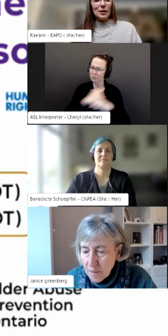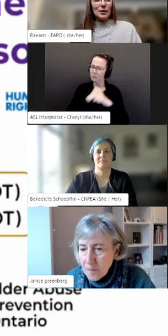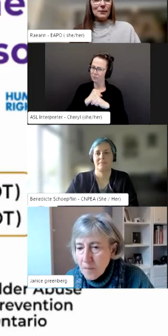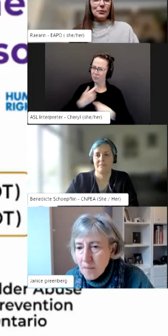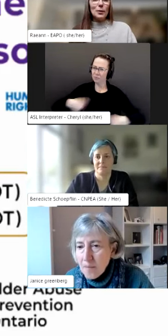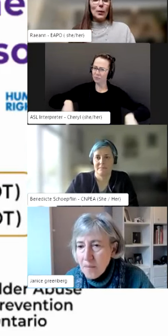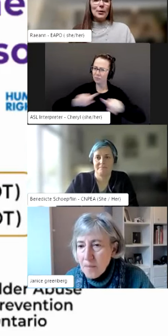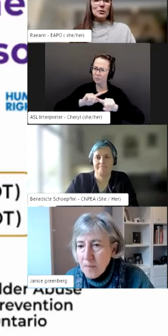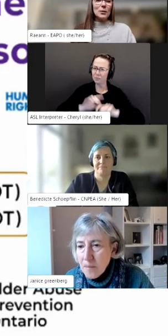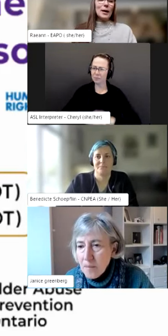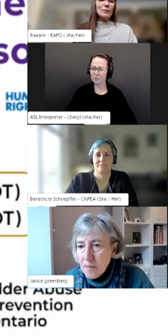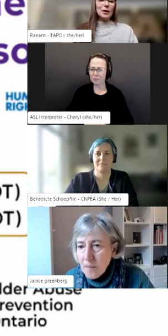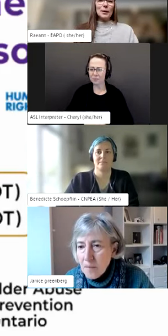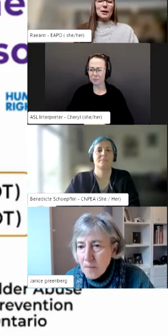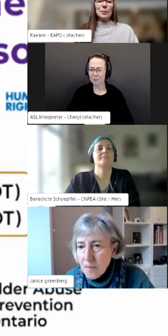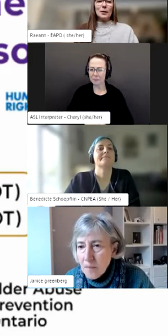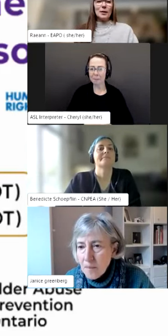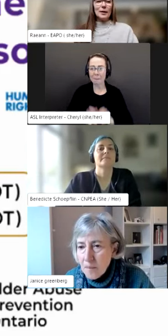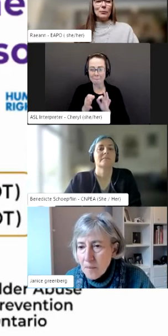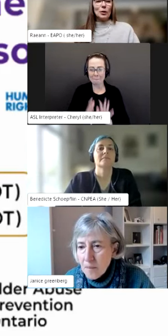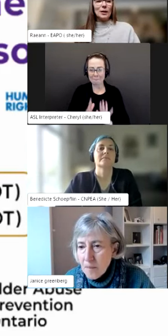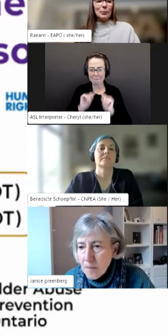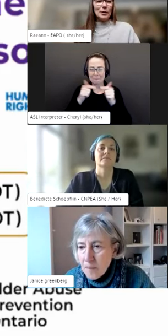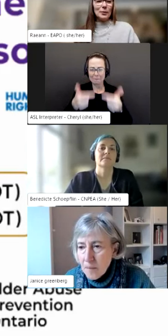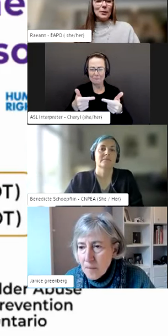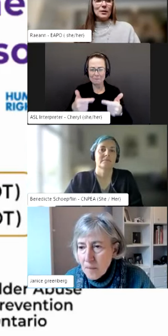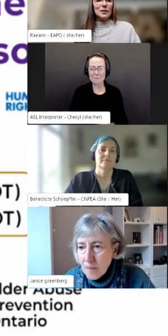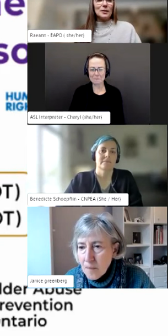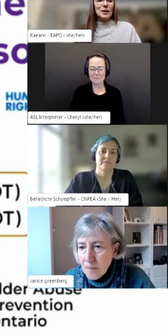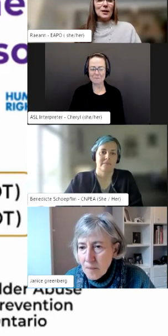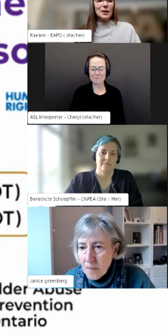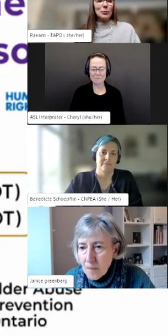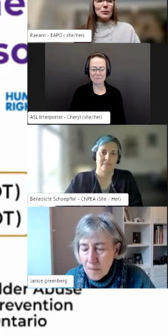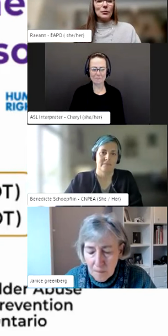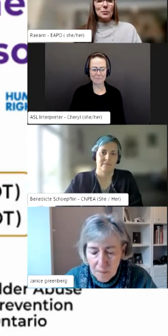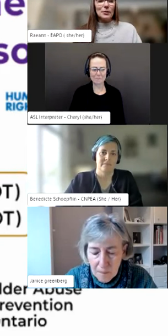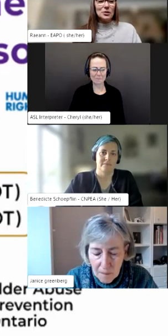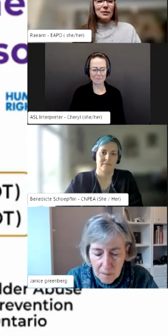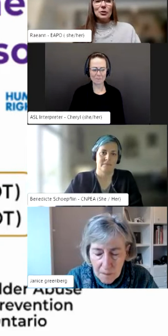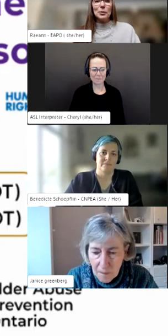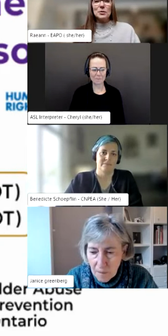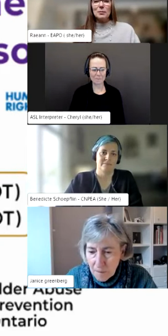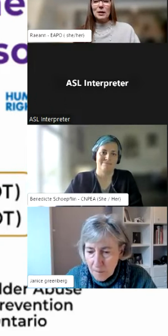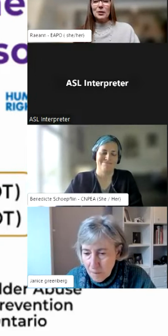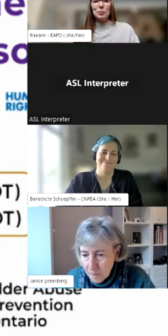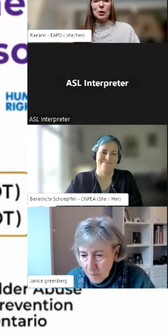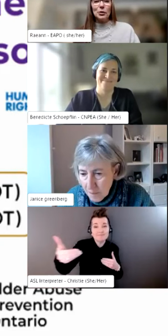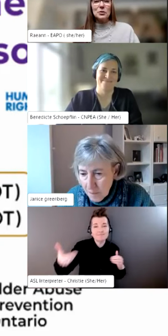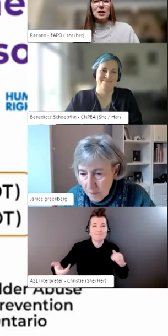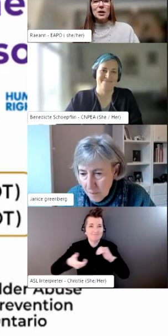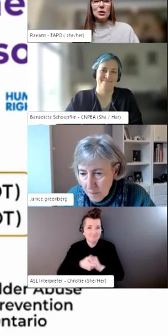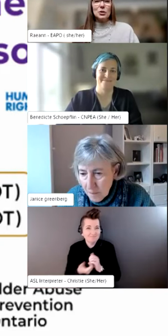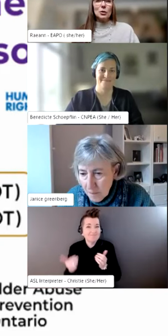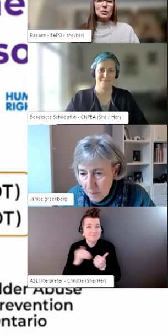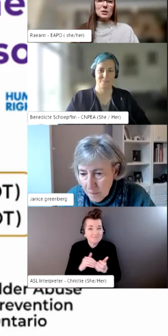another few webinars that we have coming up. Again, we're collaborating with the Canadian Network for the Prevention of Elder Abuse and many other